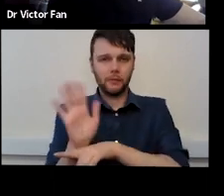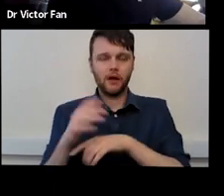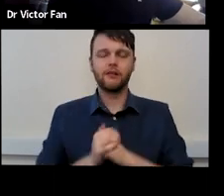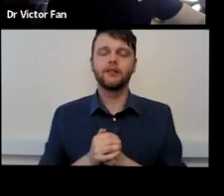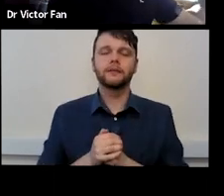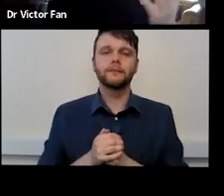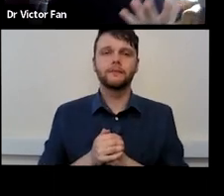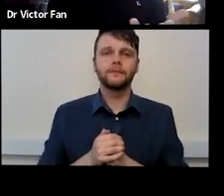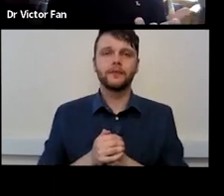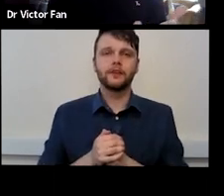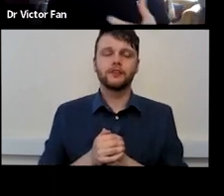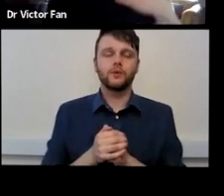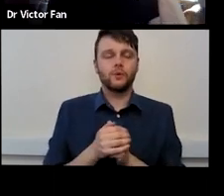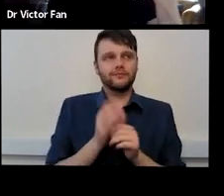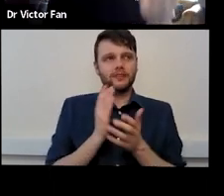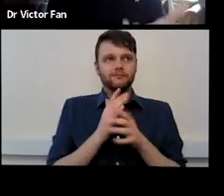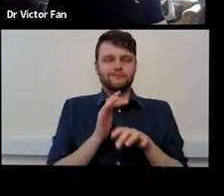them, the theatricality,